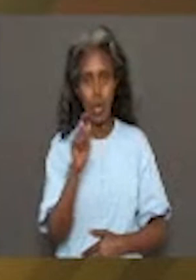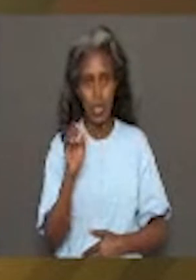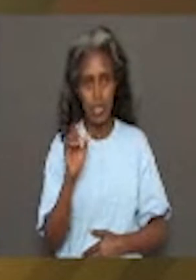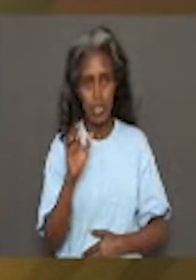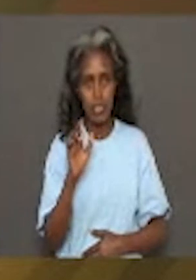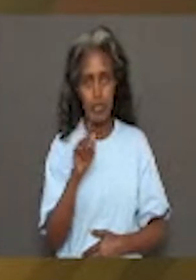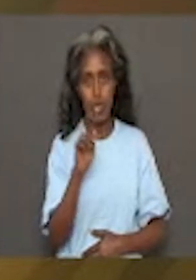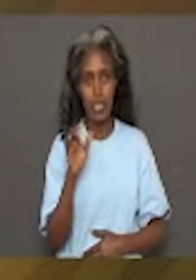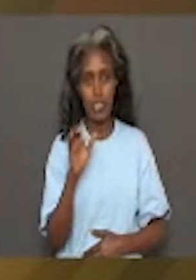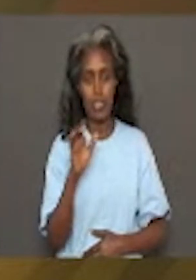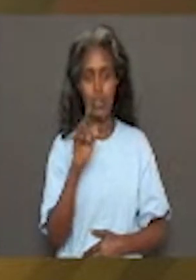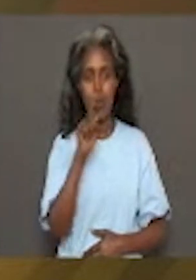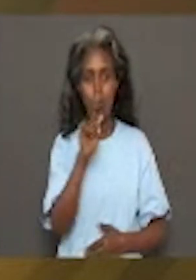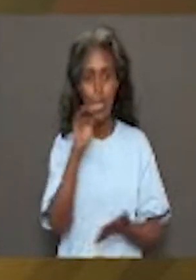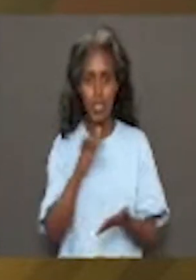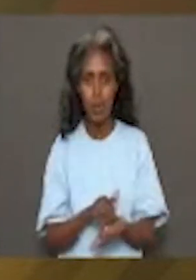100,